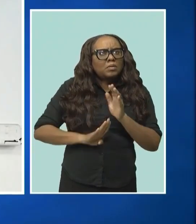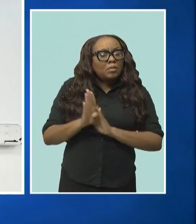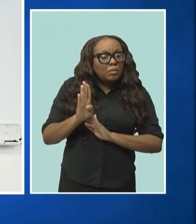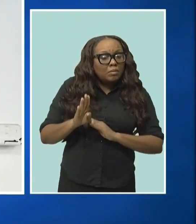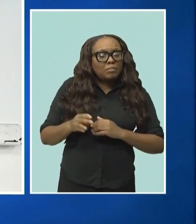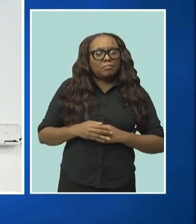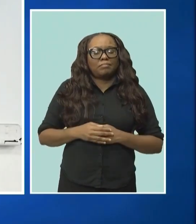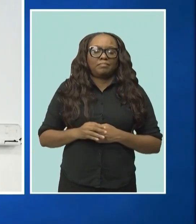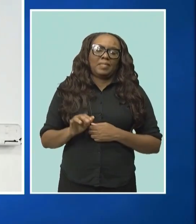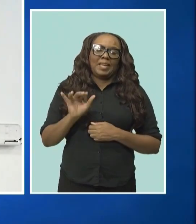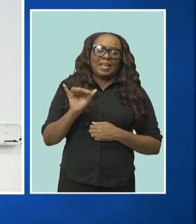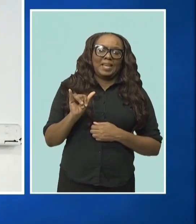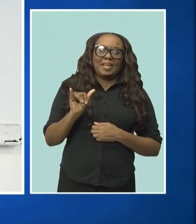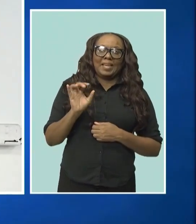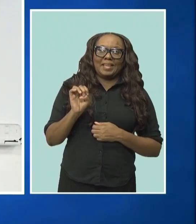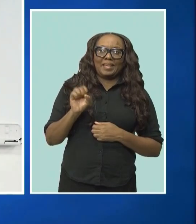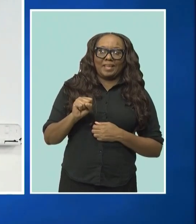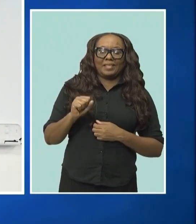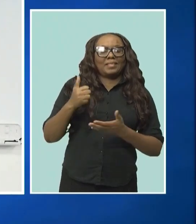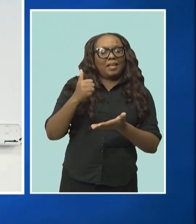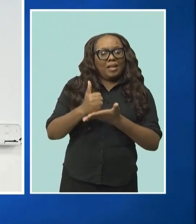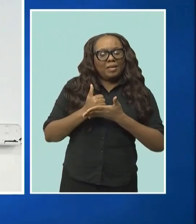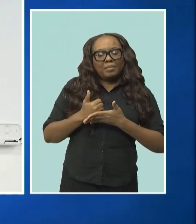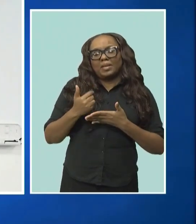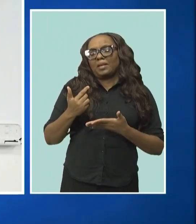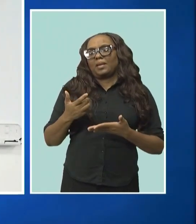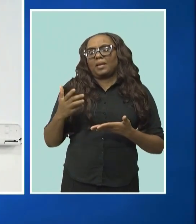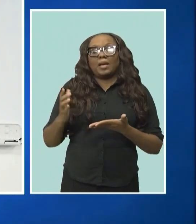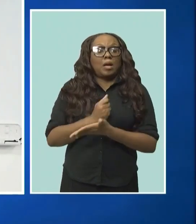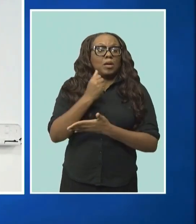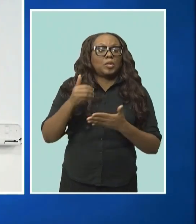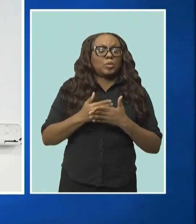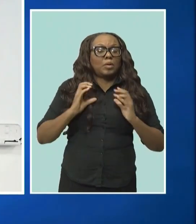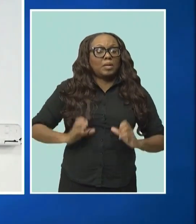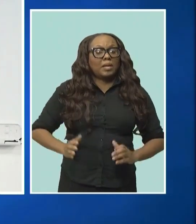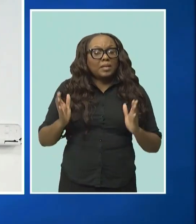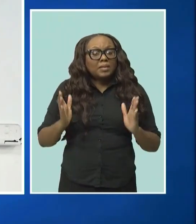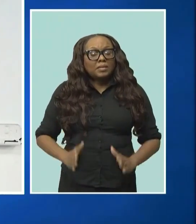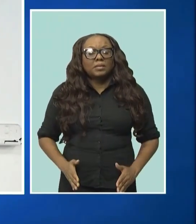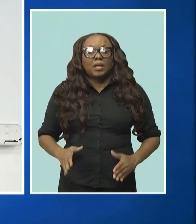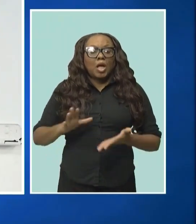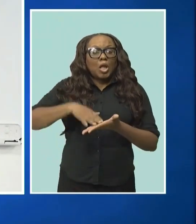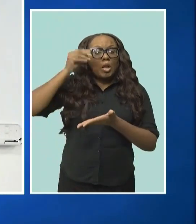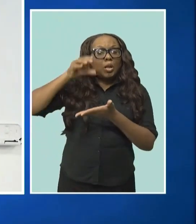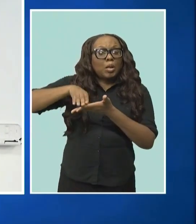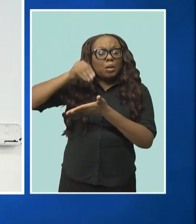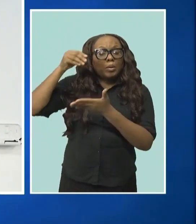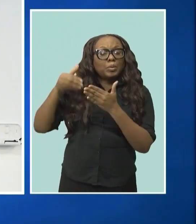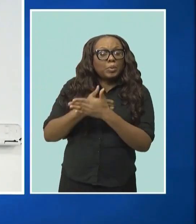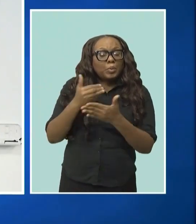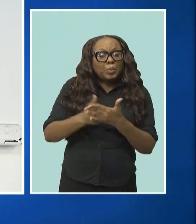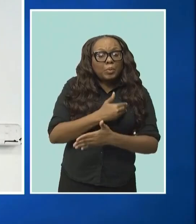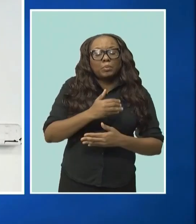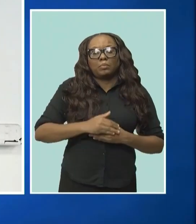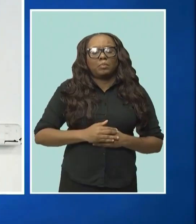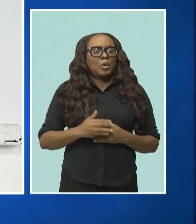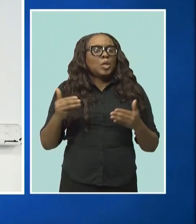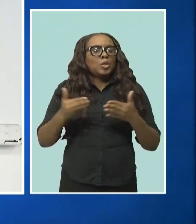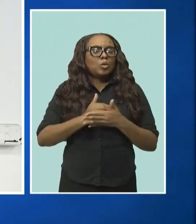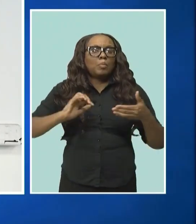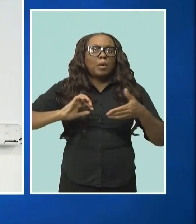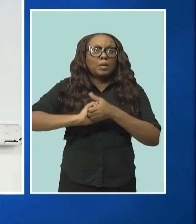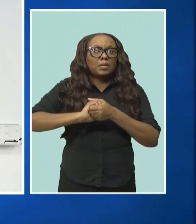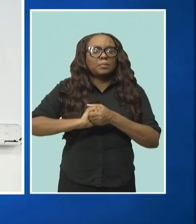yes. Well, I got new clients, new structures, new partnerships, and I feel confident with my business